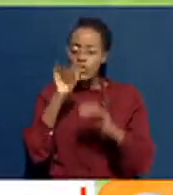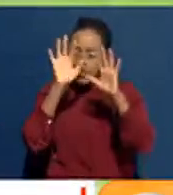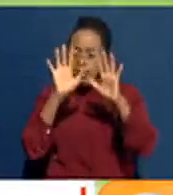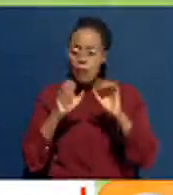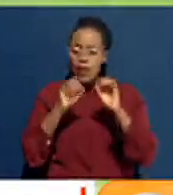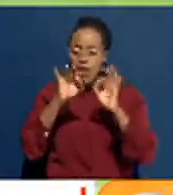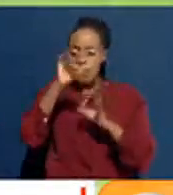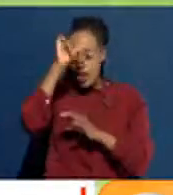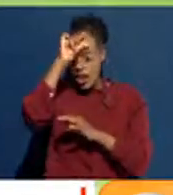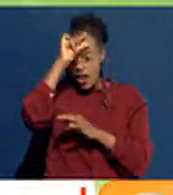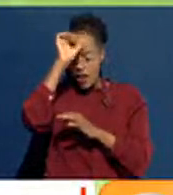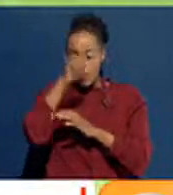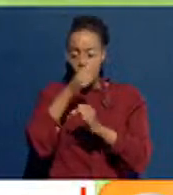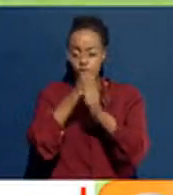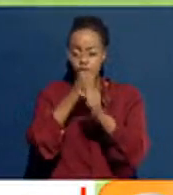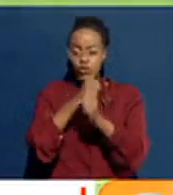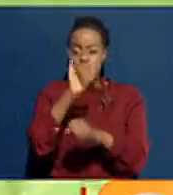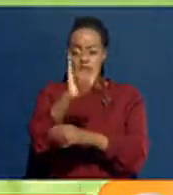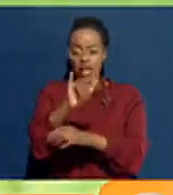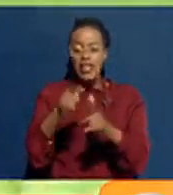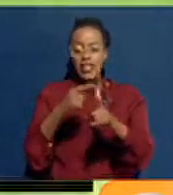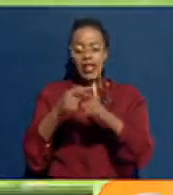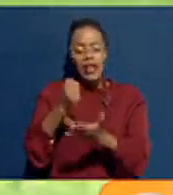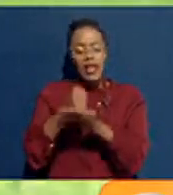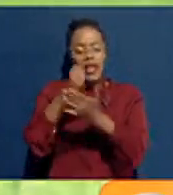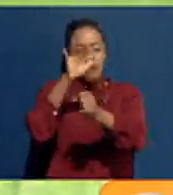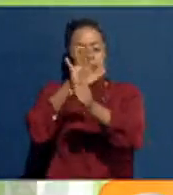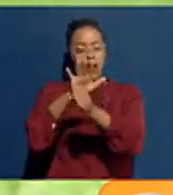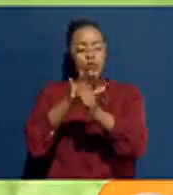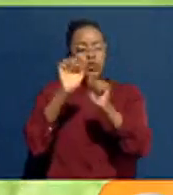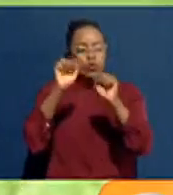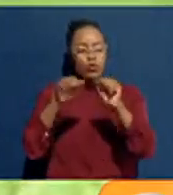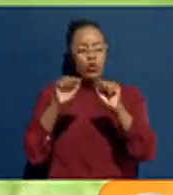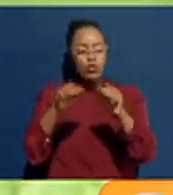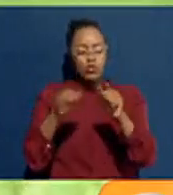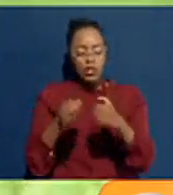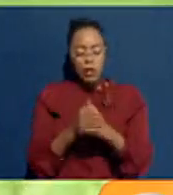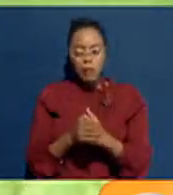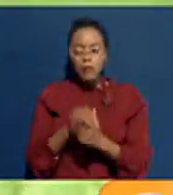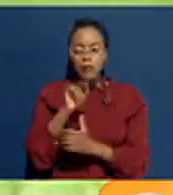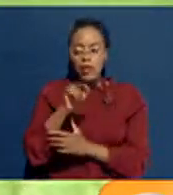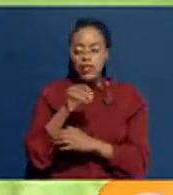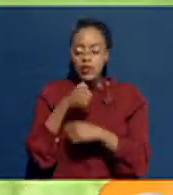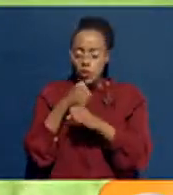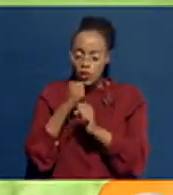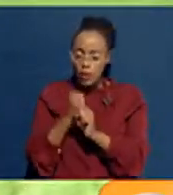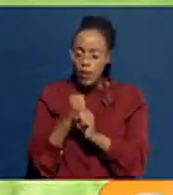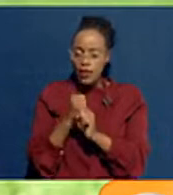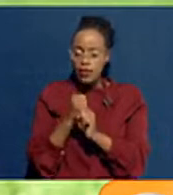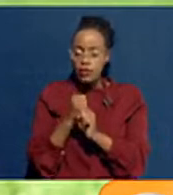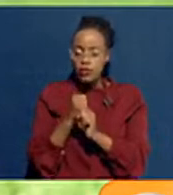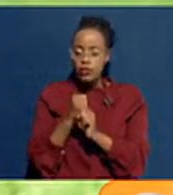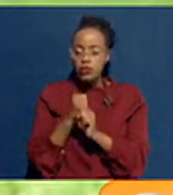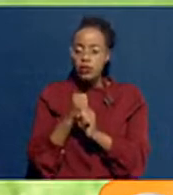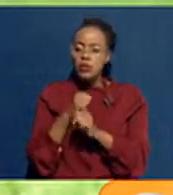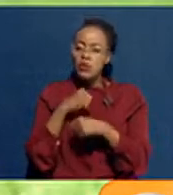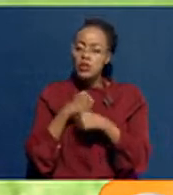government inasafanya, inasasaidia sana. Iyo dike ilitengenezwa